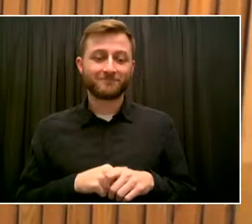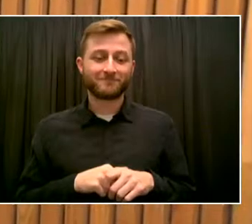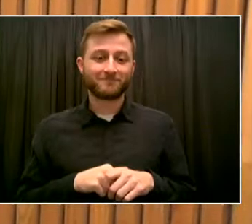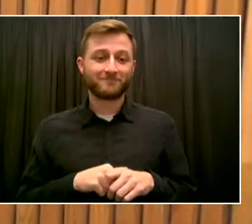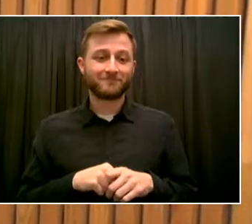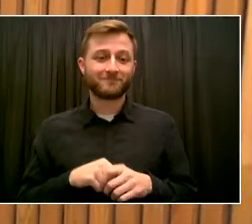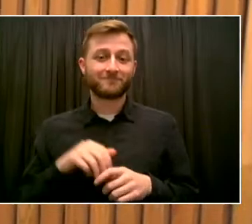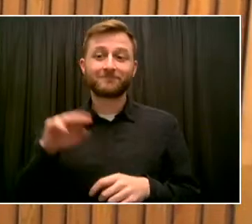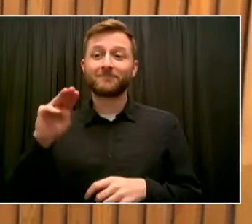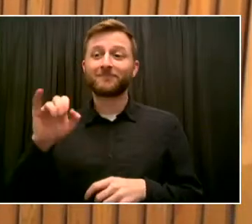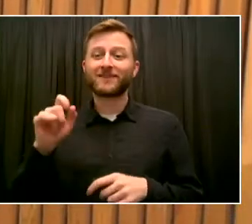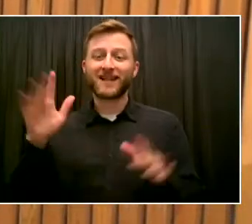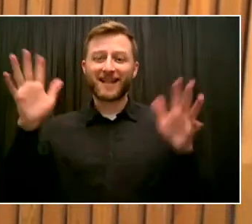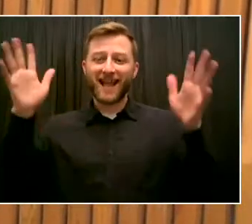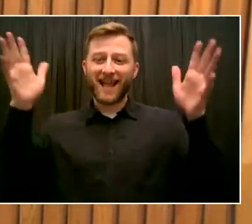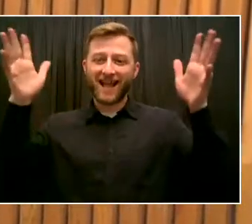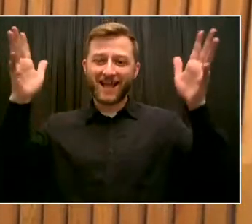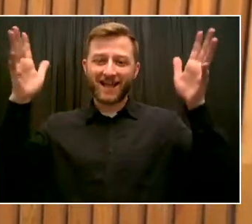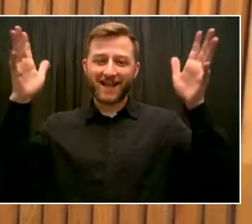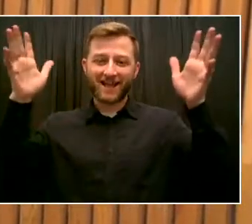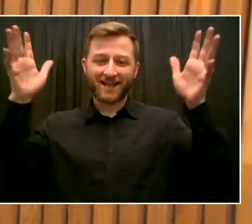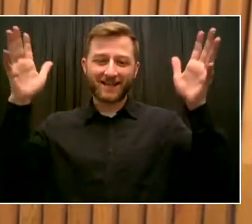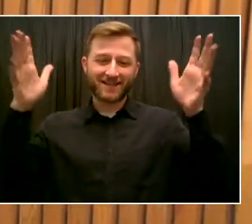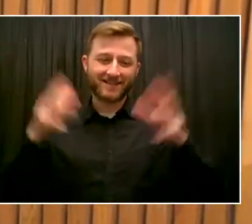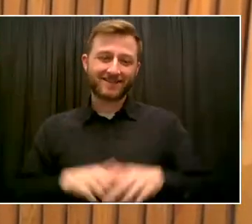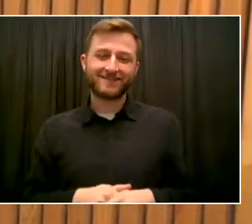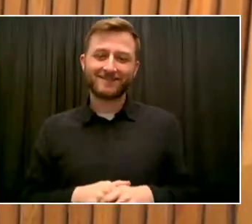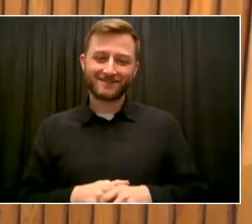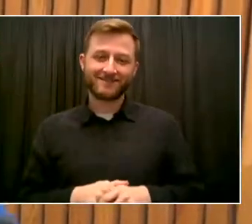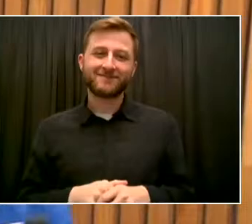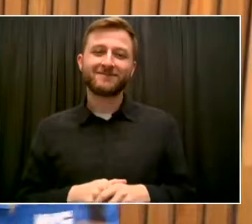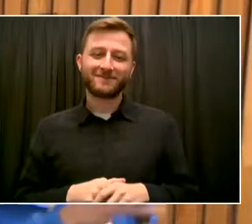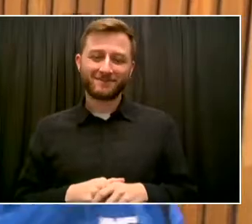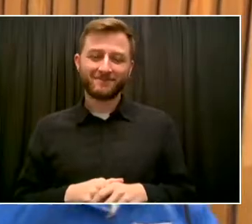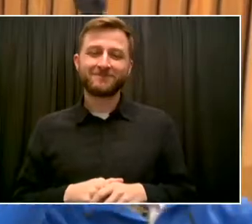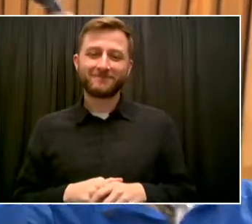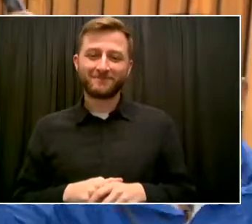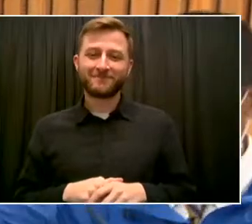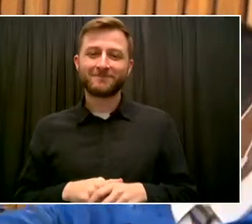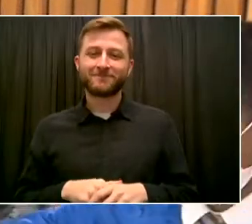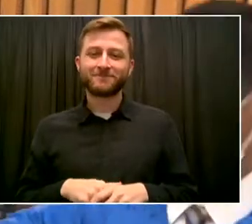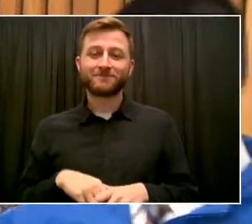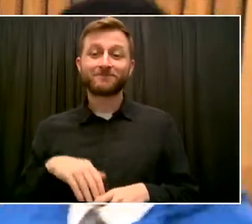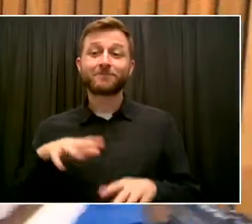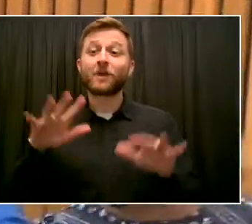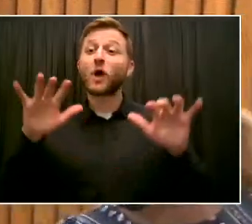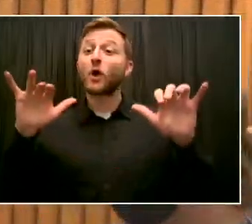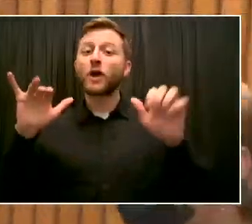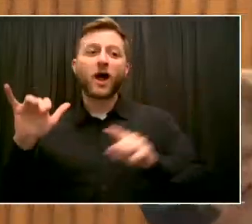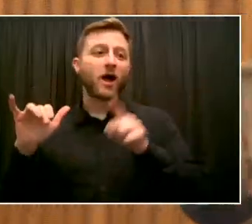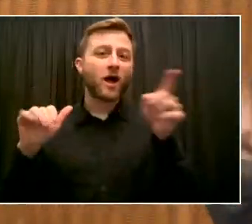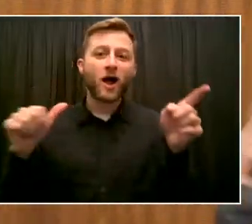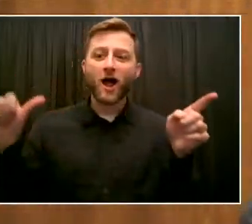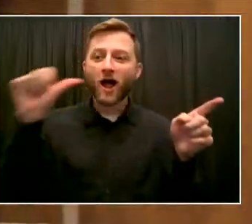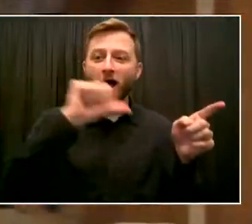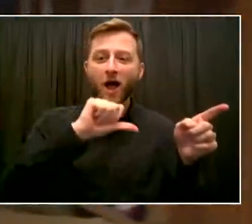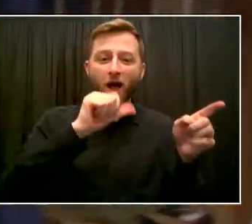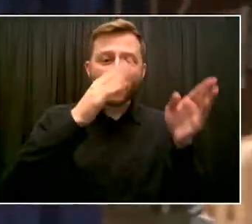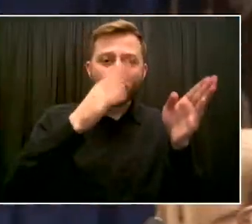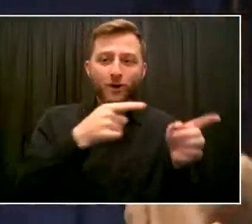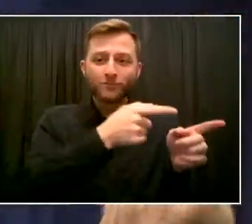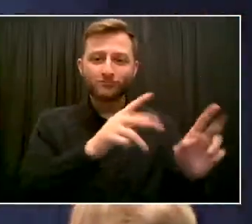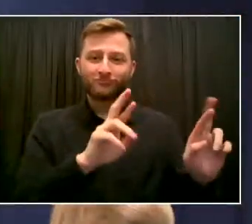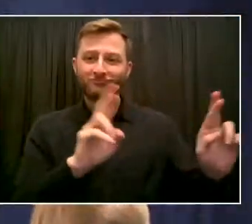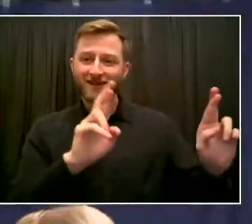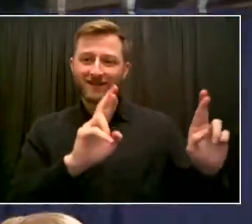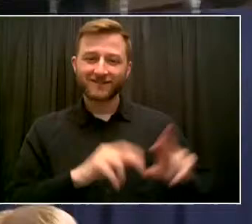Woo! Yeah. Carter! Let's go see our other ladies because they're ready. They're excited.